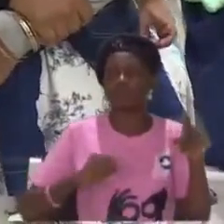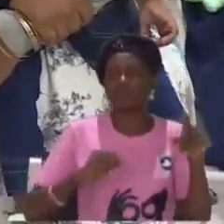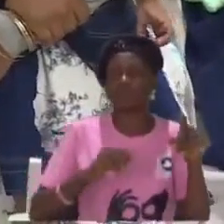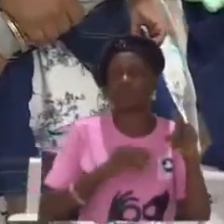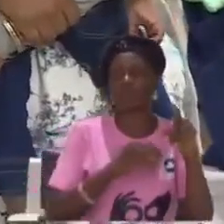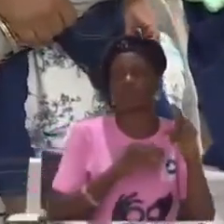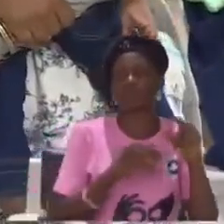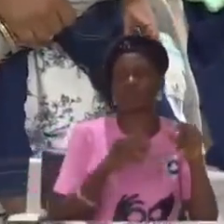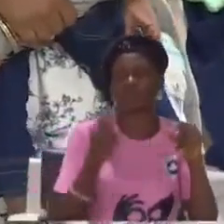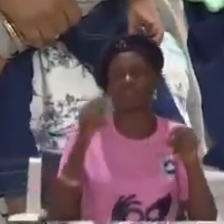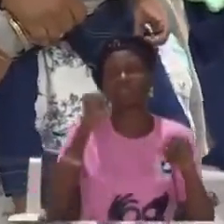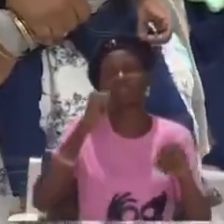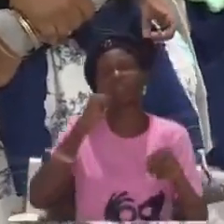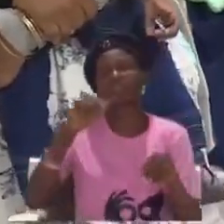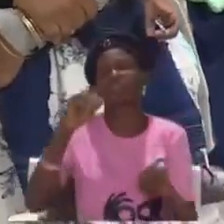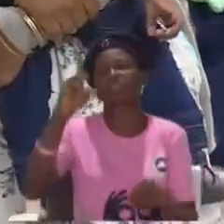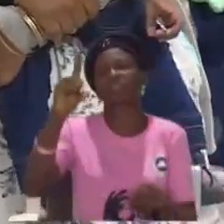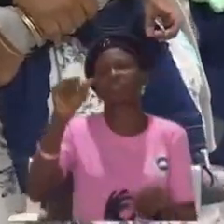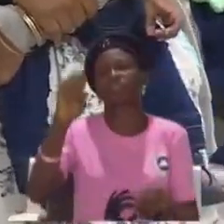is Deborah